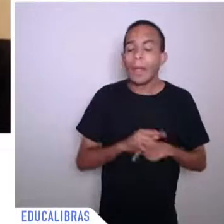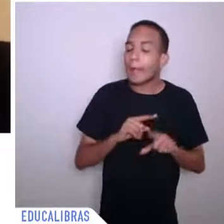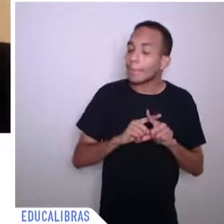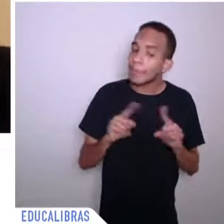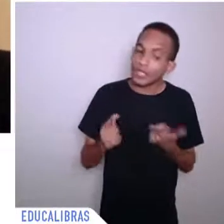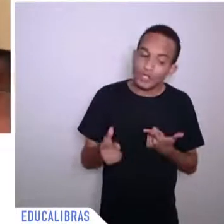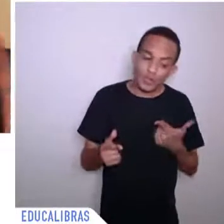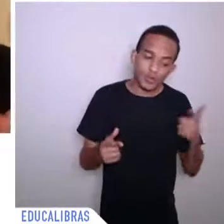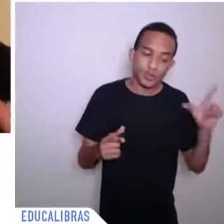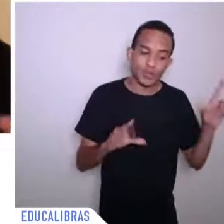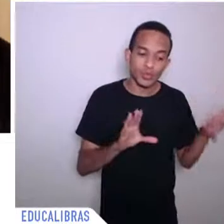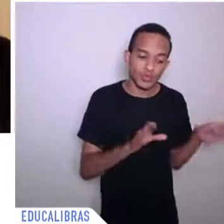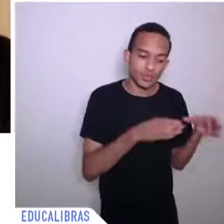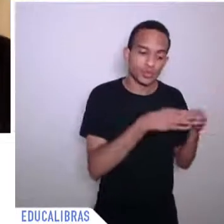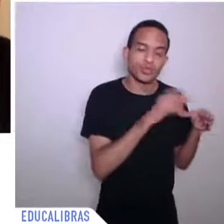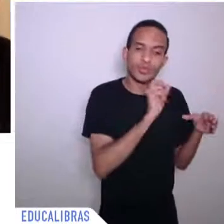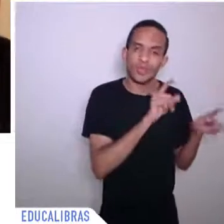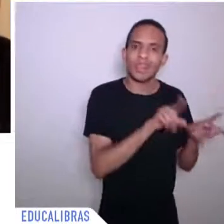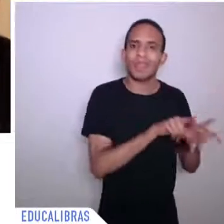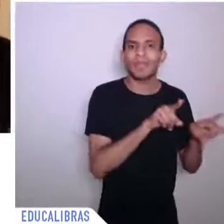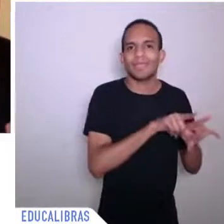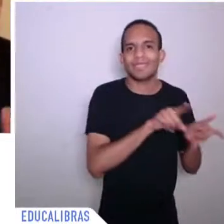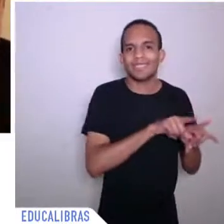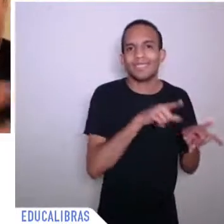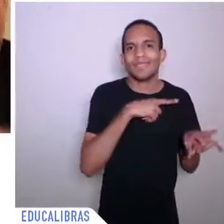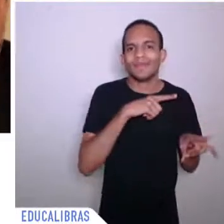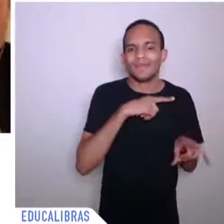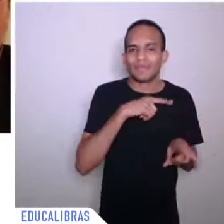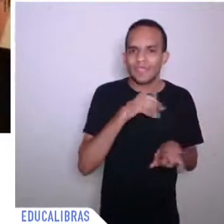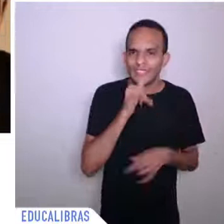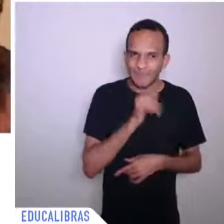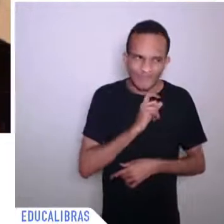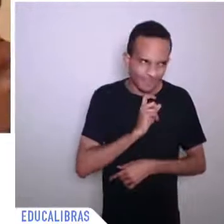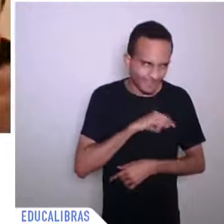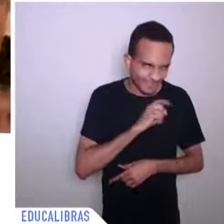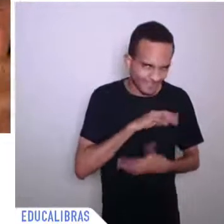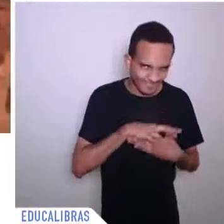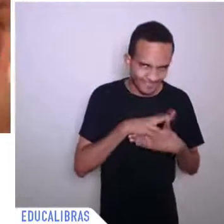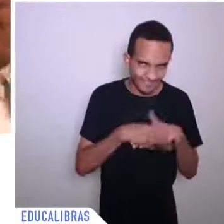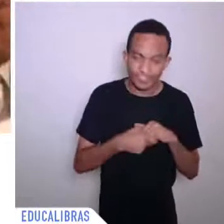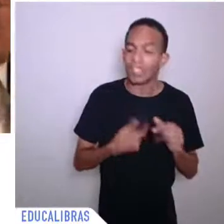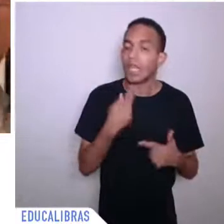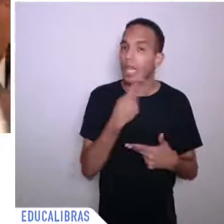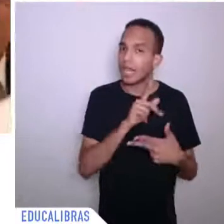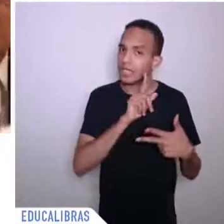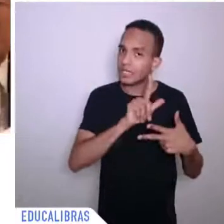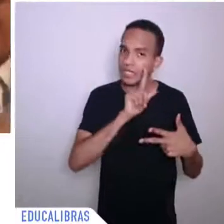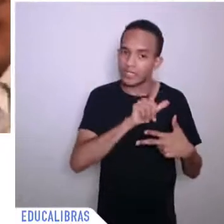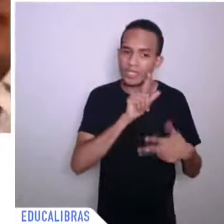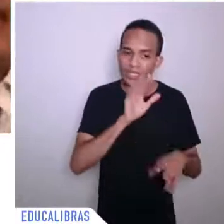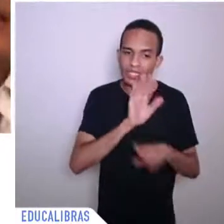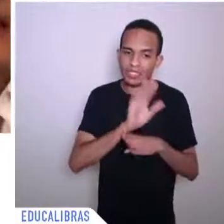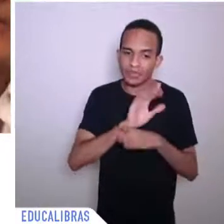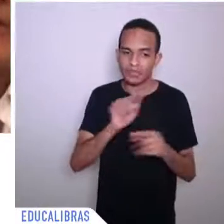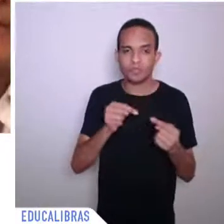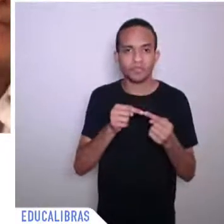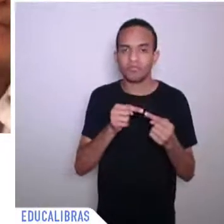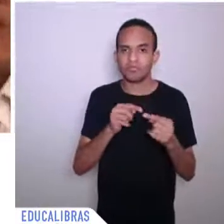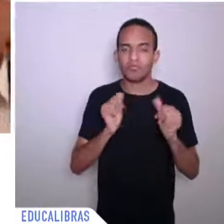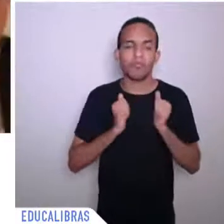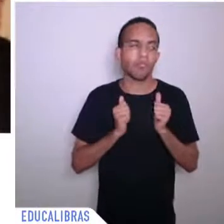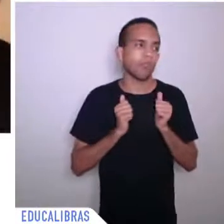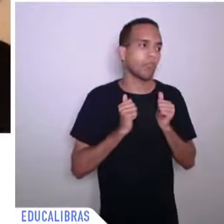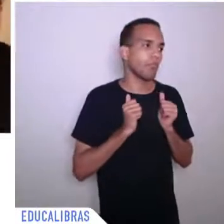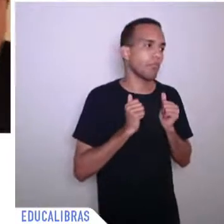branch is able to act majoritarily. But on the other side, we also have a perverse